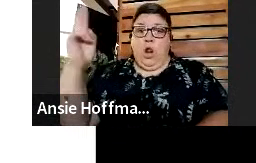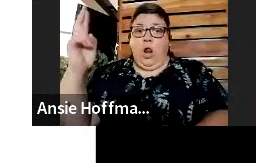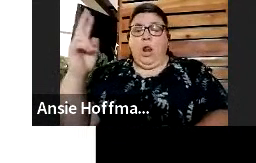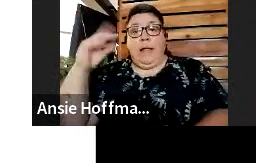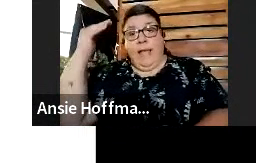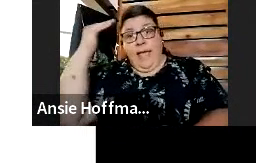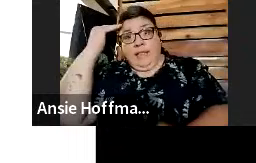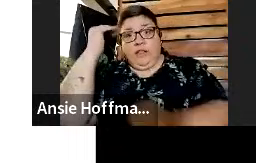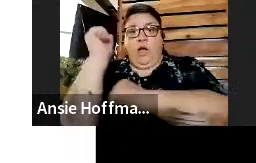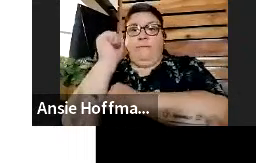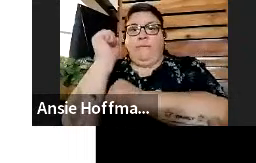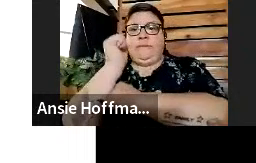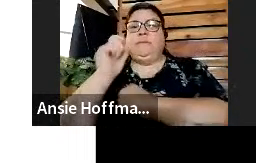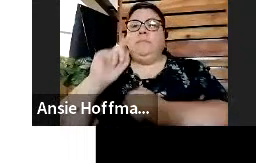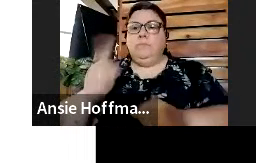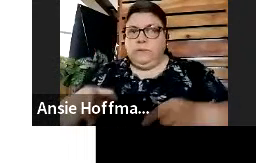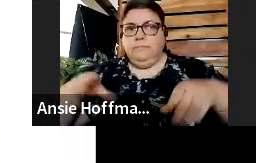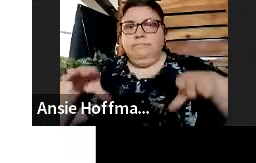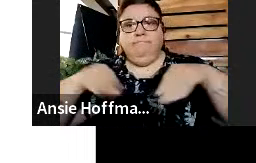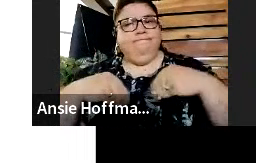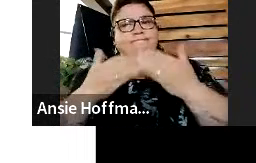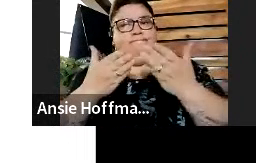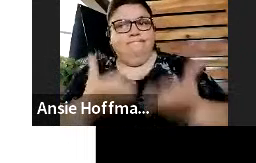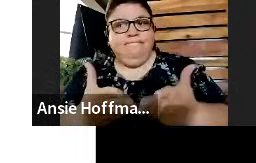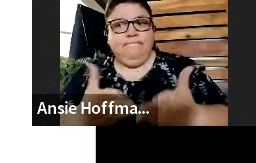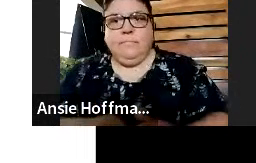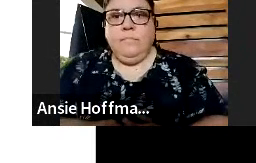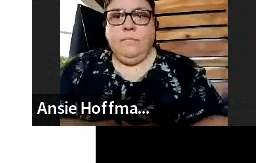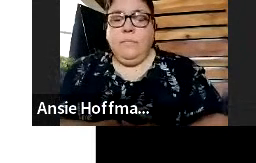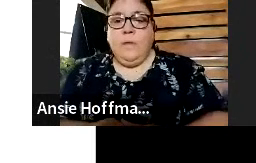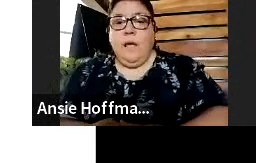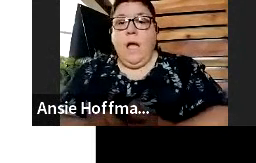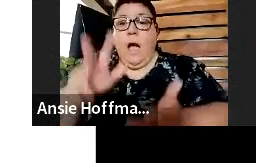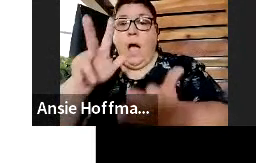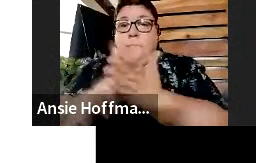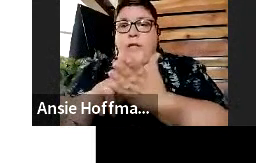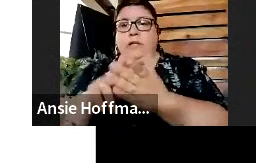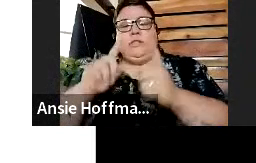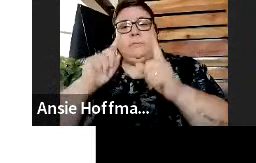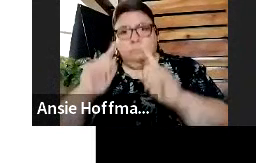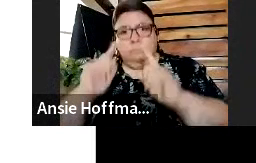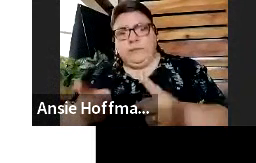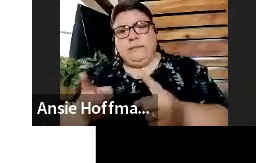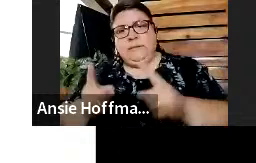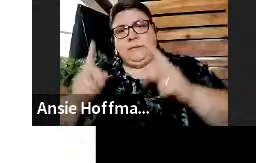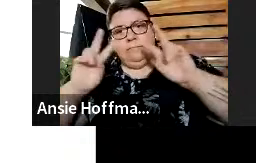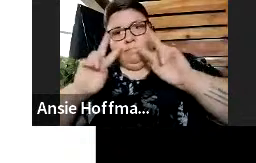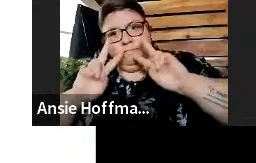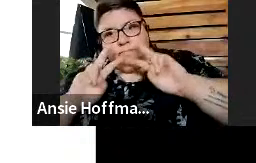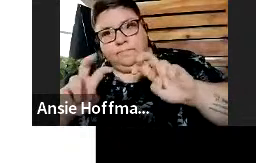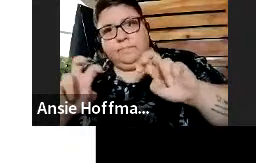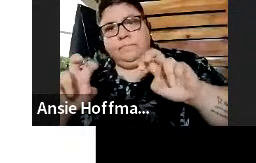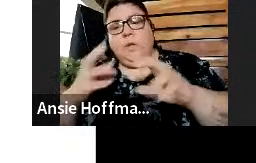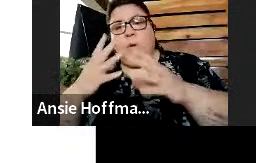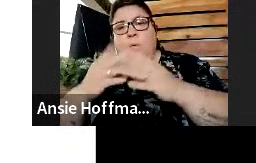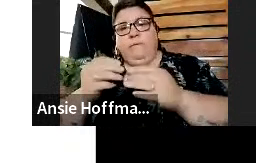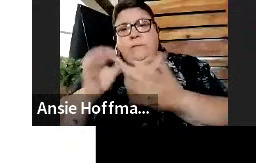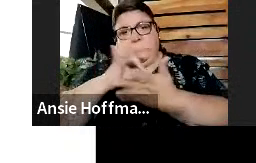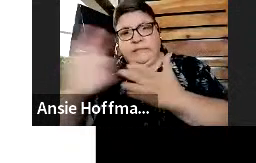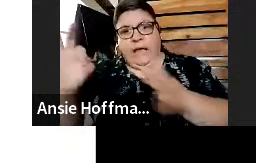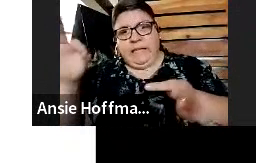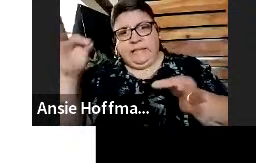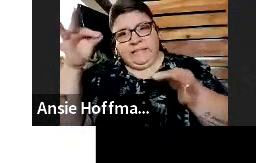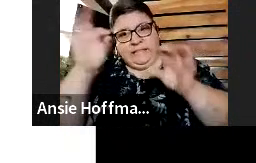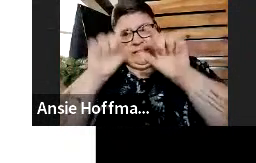for consideration. These applications must be accompanied by a signed certificate from the Department